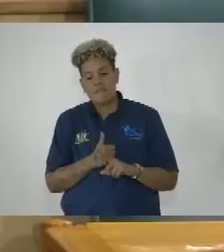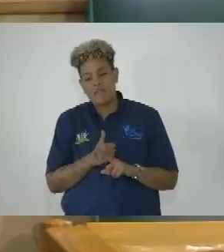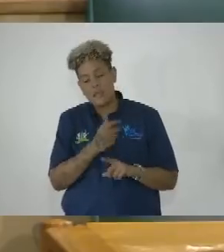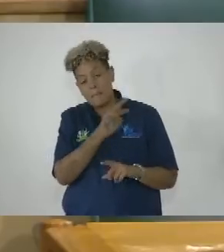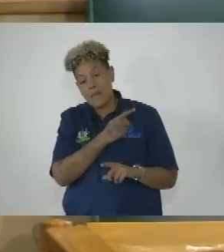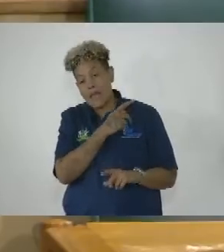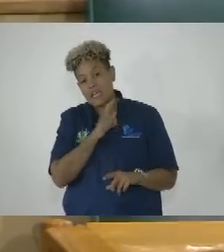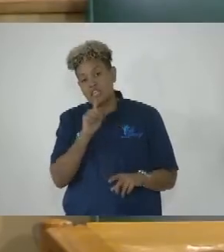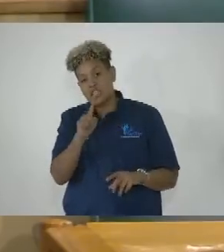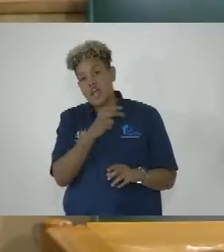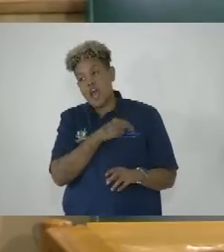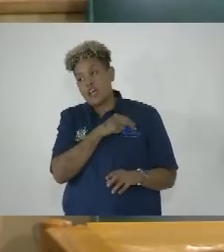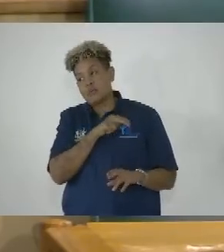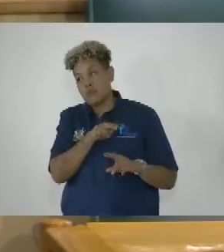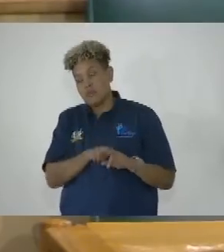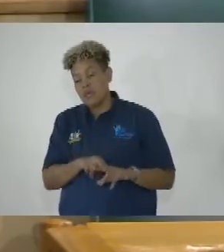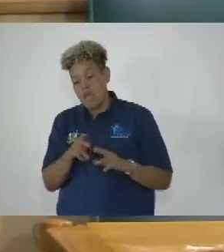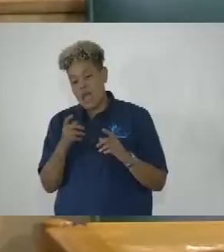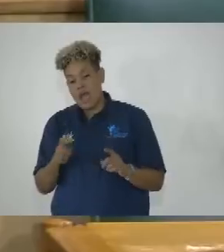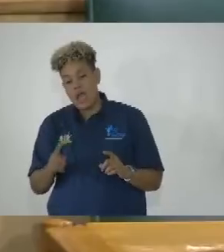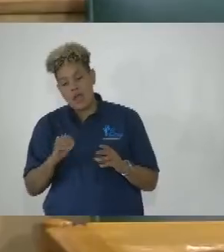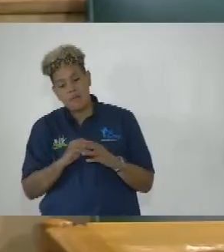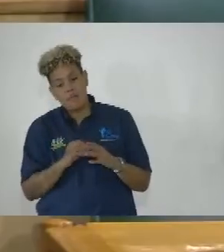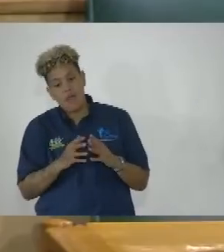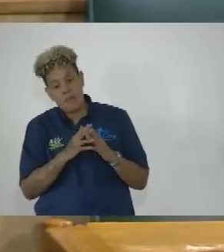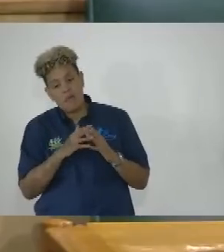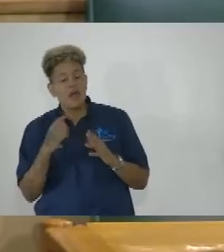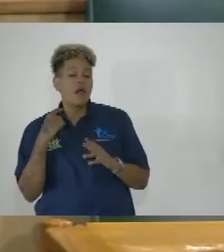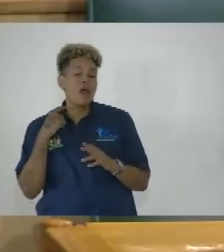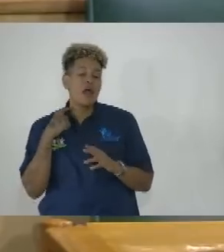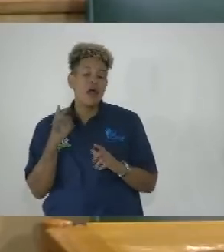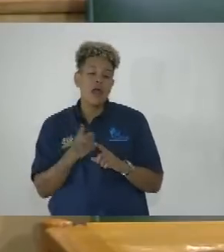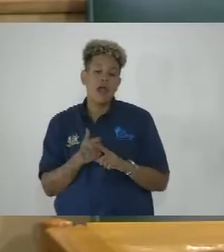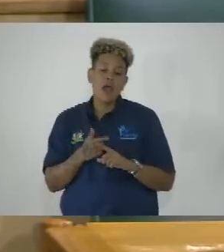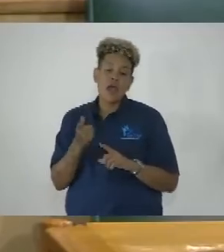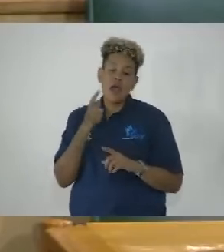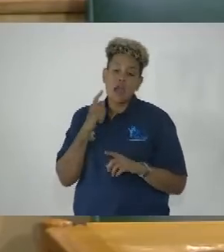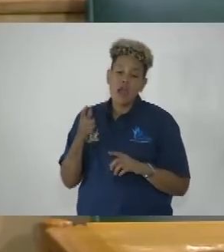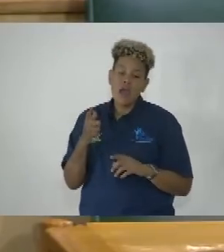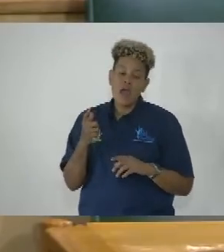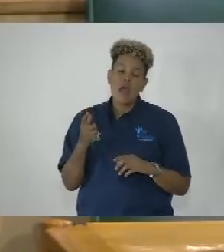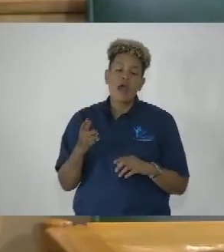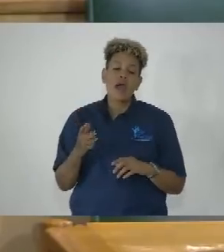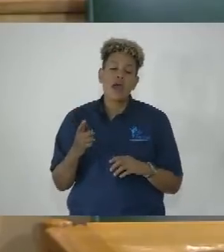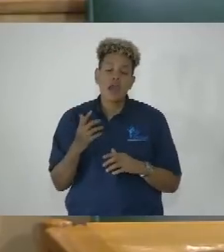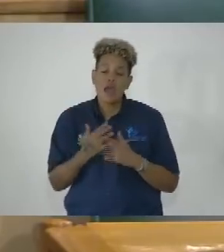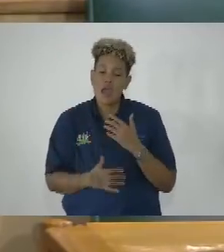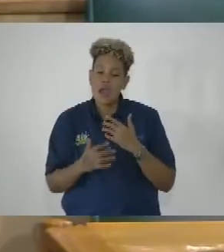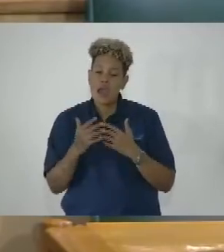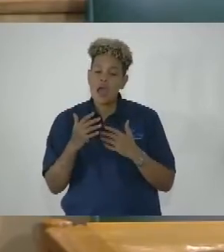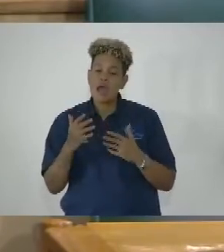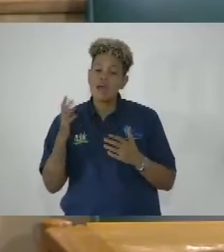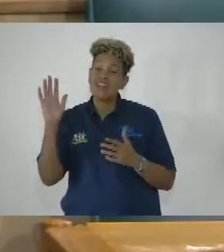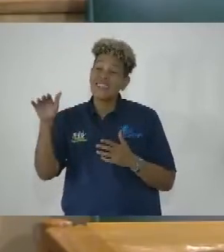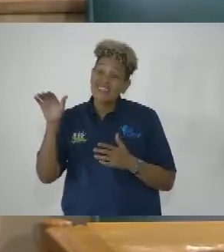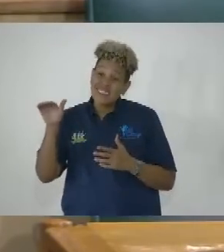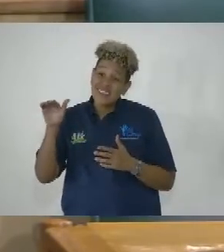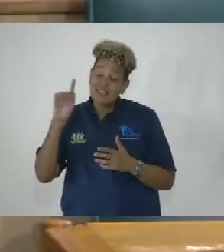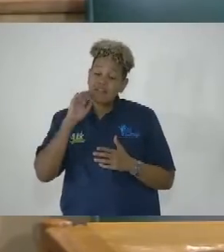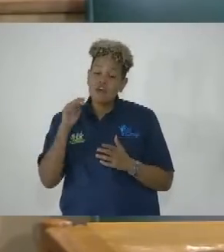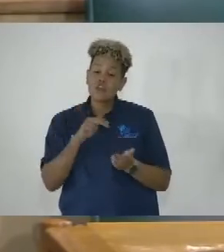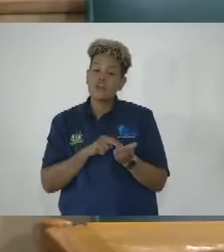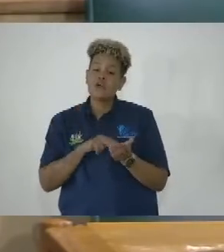patient at a hospital. She had an American accent, and she was pleading with the nurses for hospital